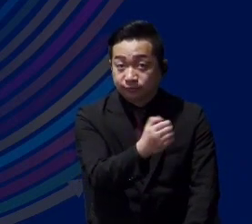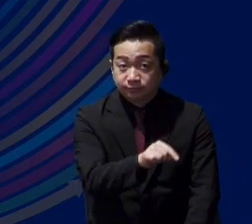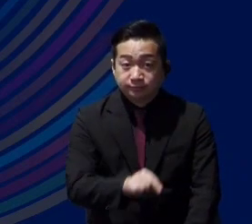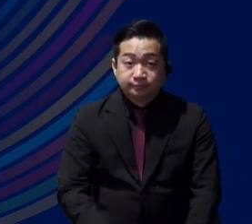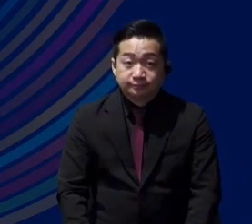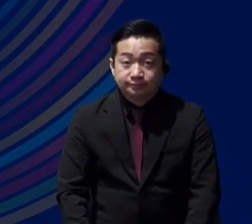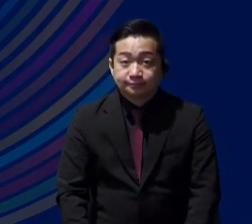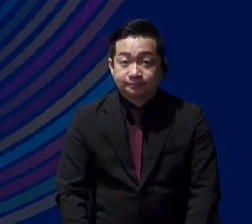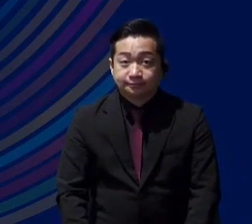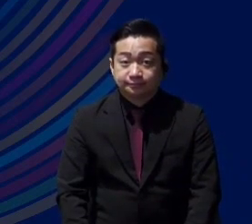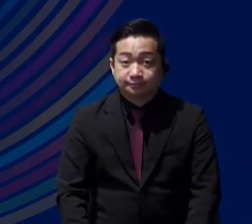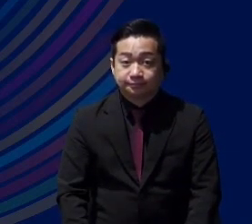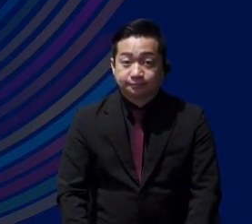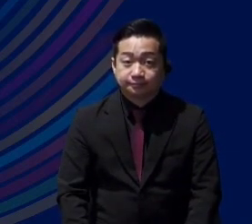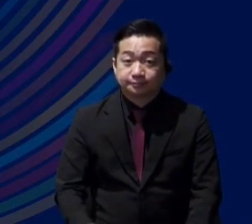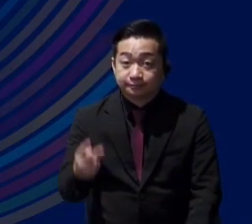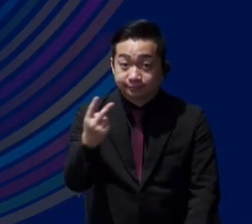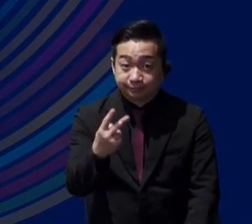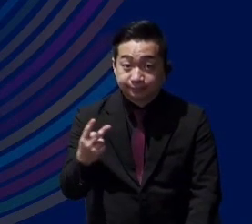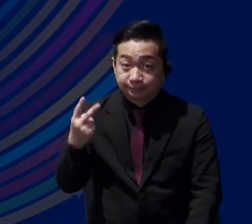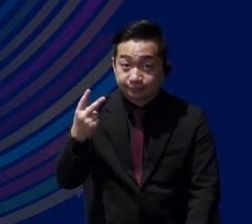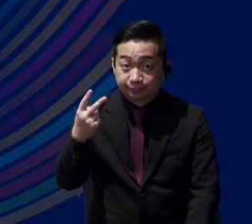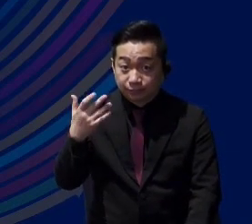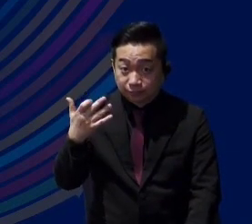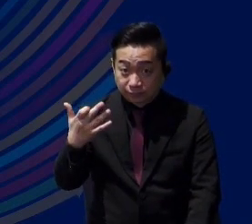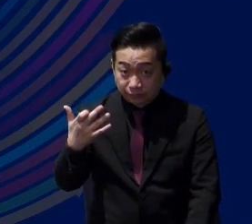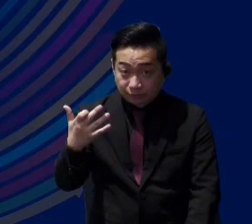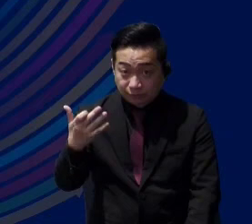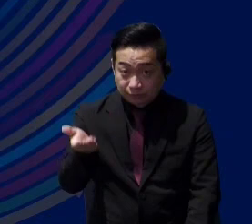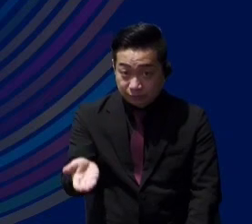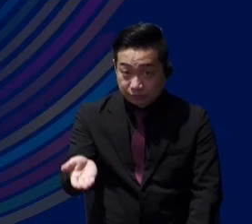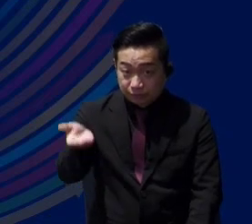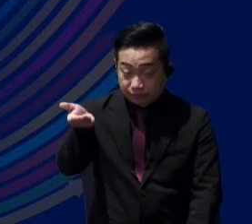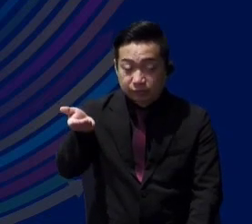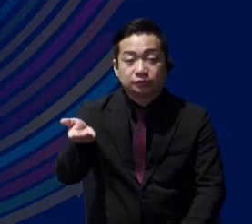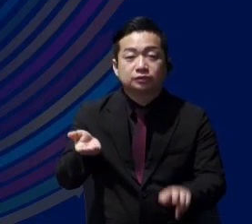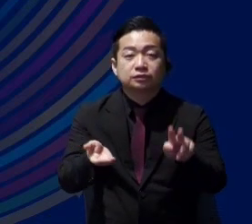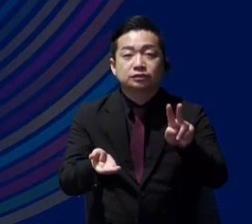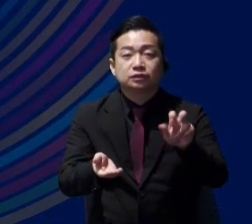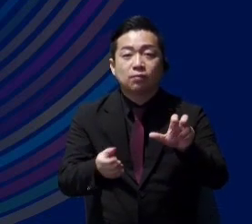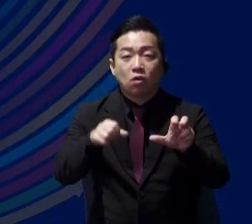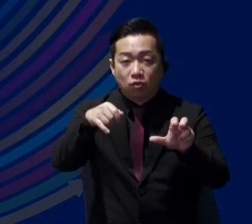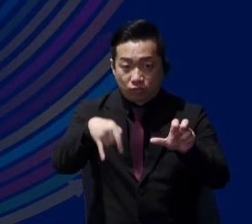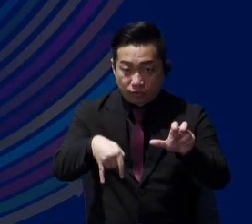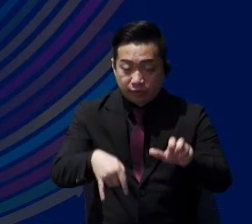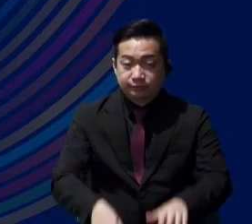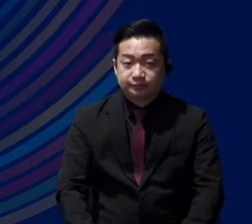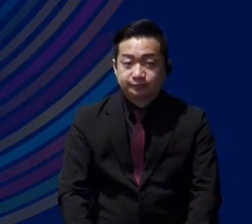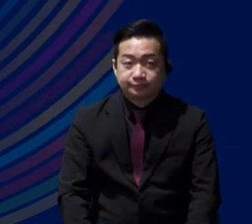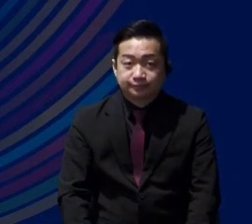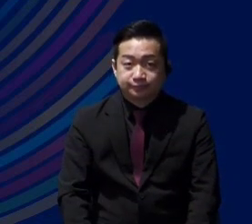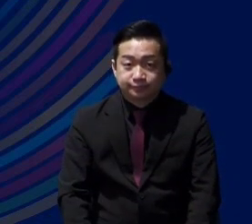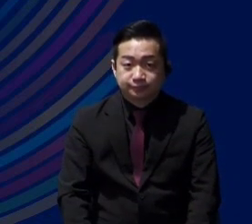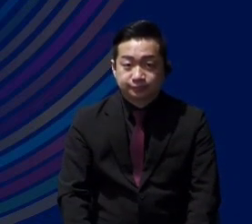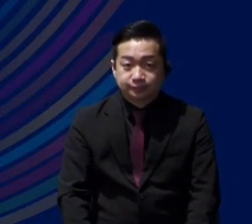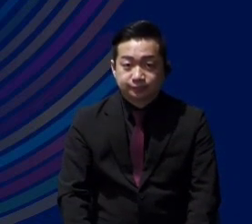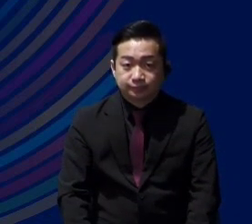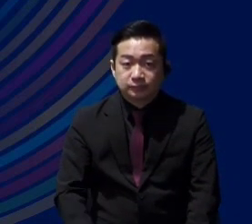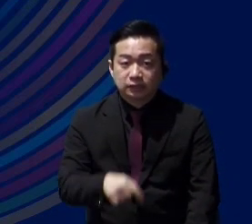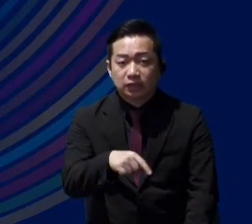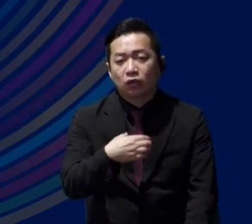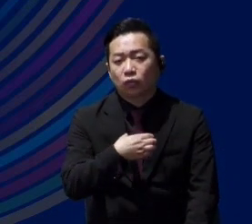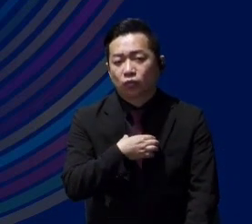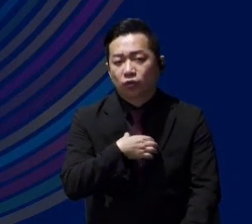factor was blood pressure. You decrease this very well with the control of your